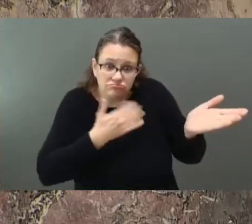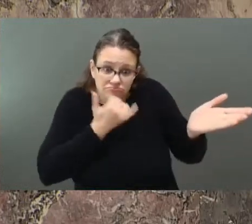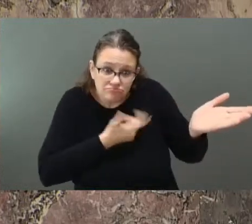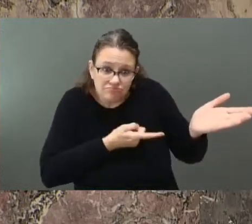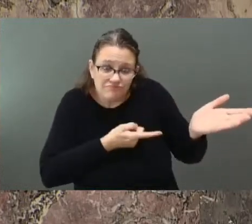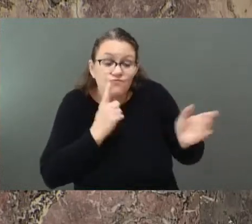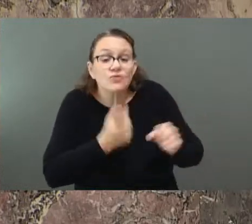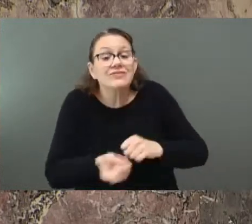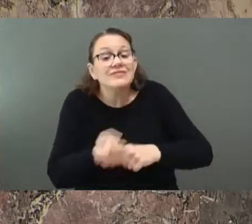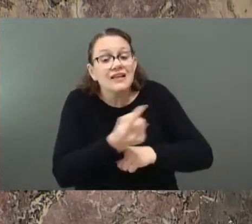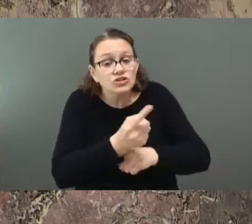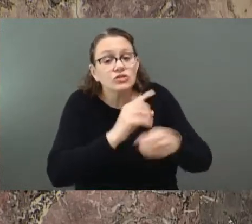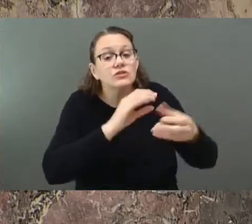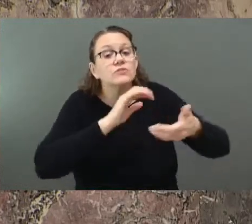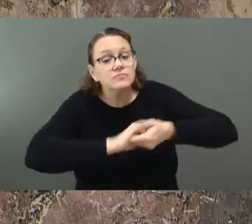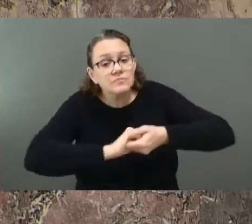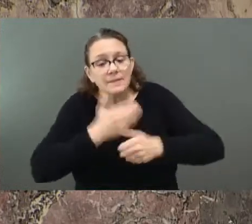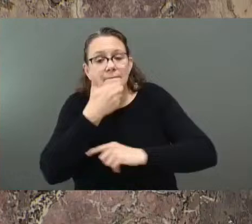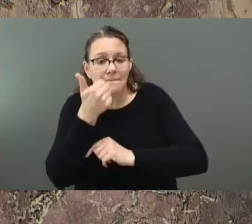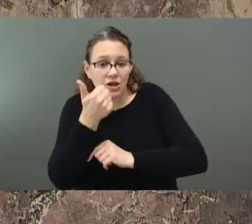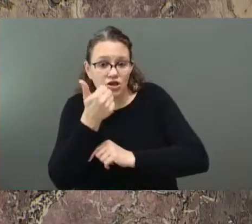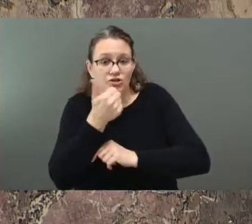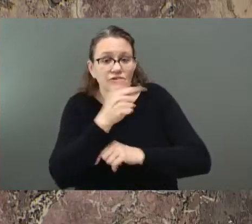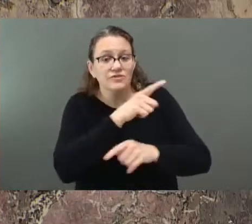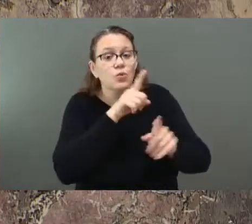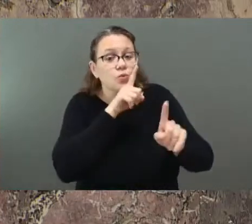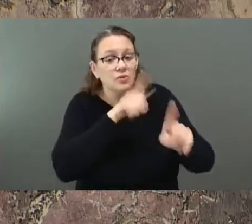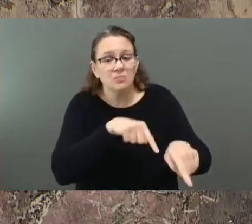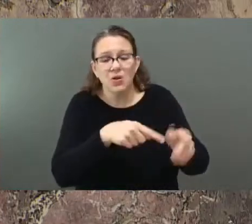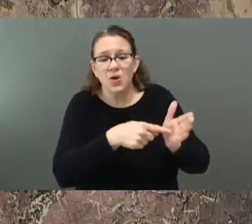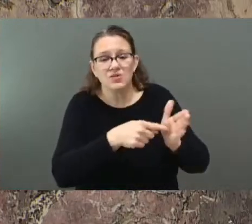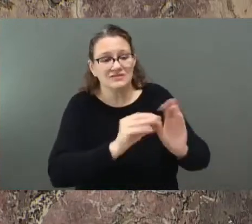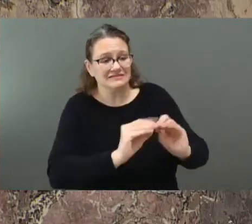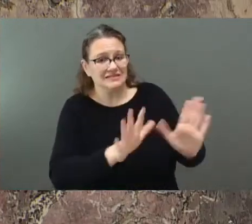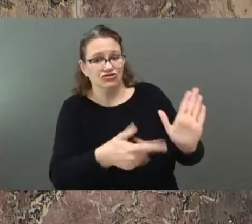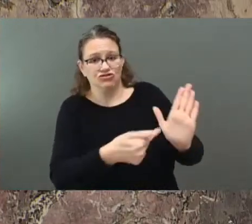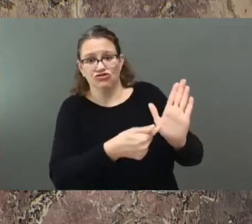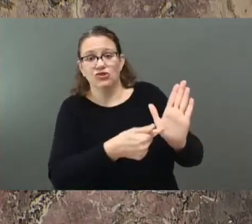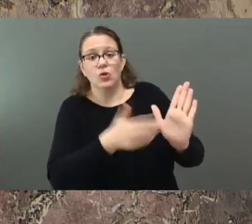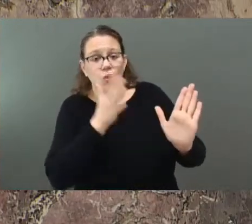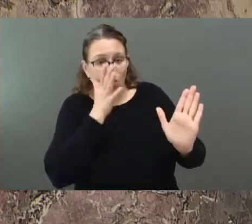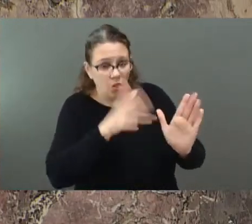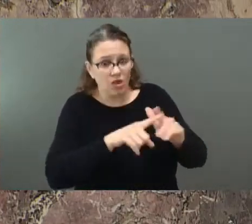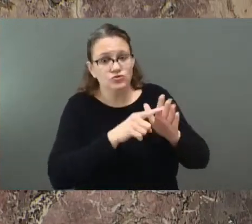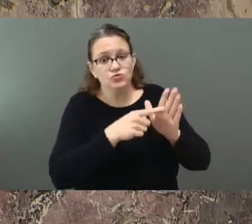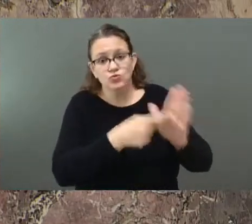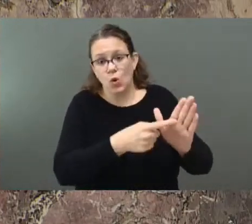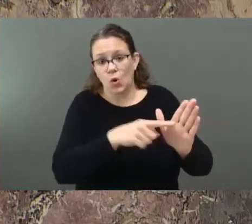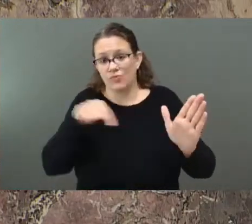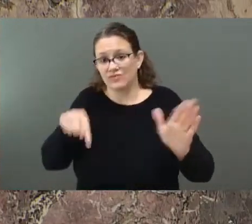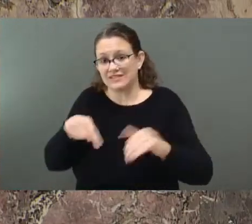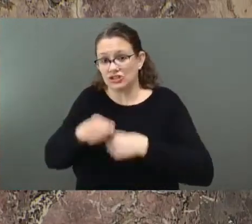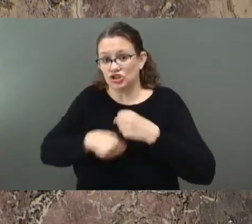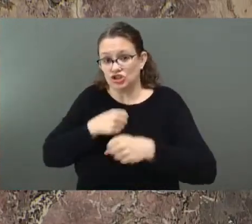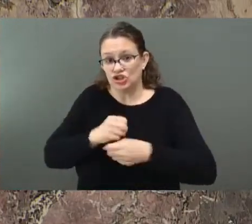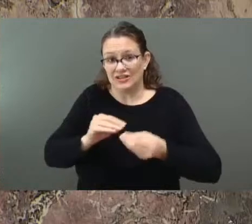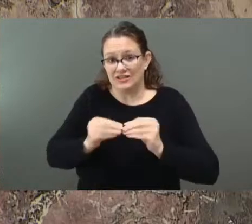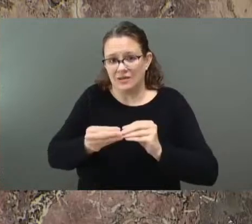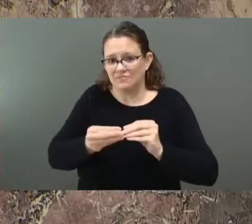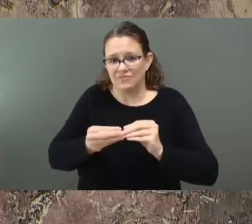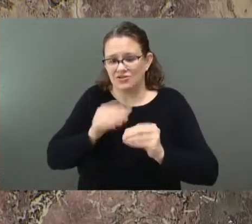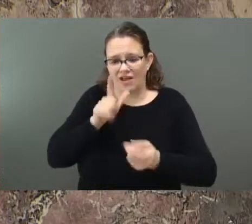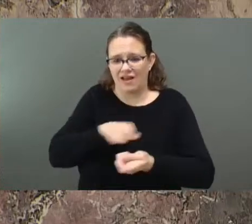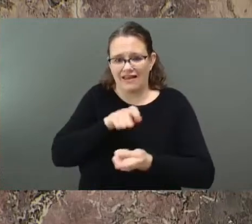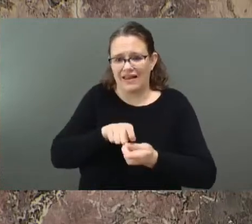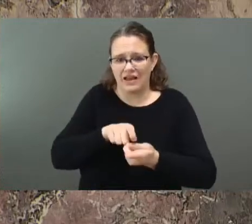very clearly that the result will show that this year's figures are not accurate and next year's figures will reflect the emissions